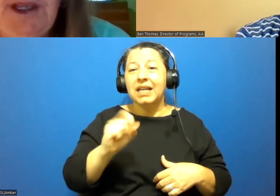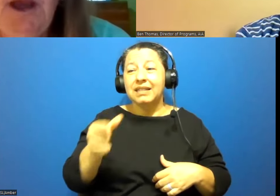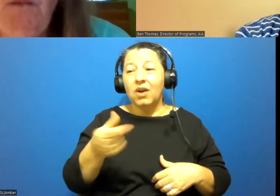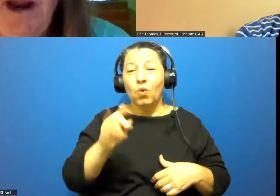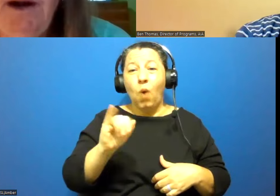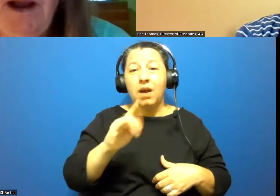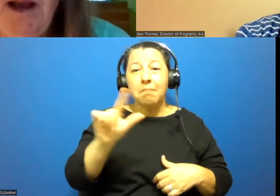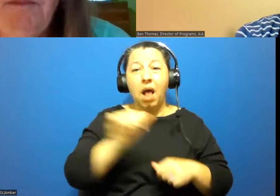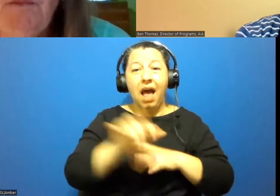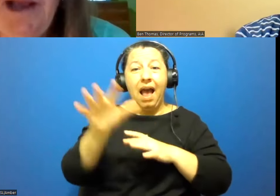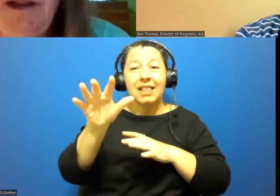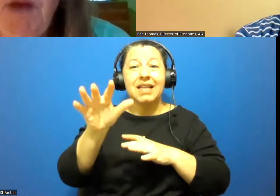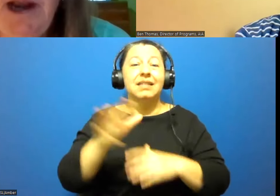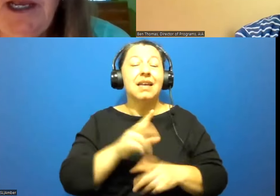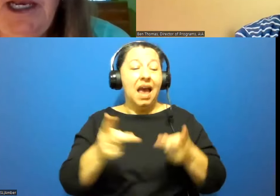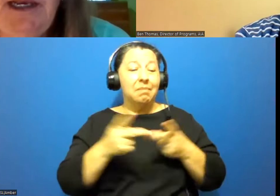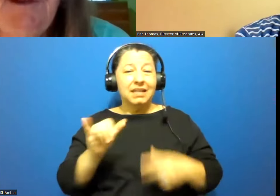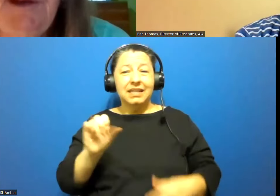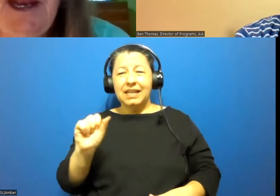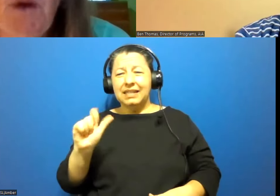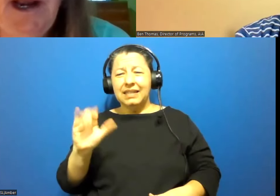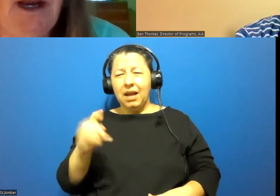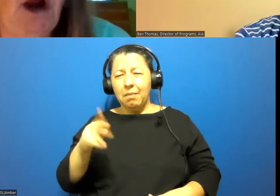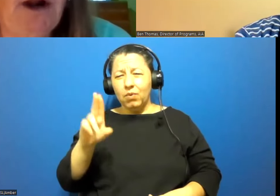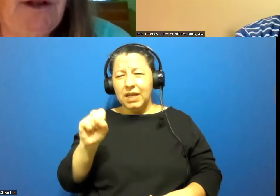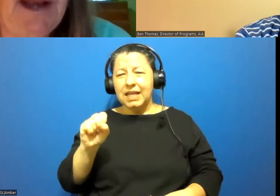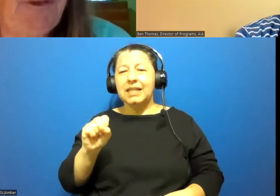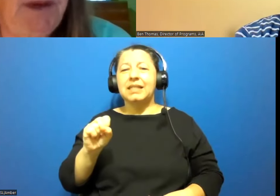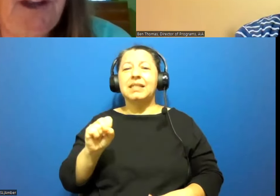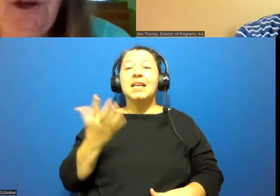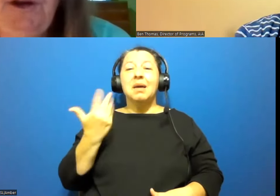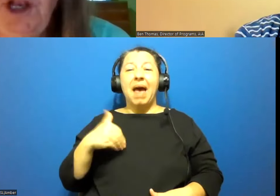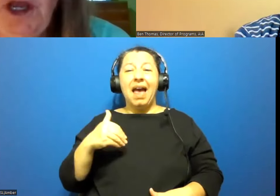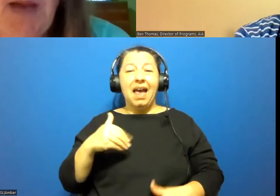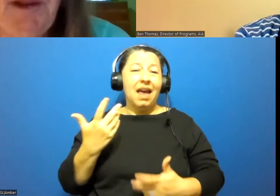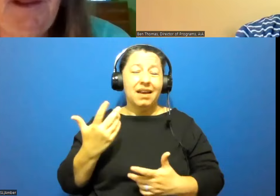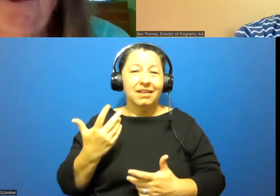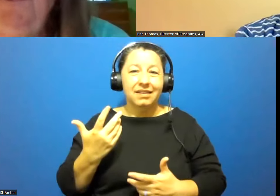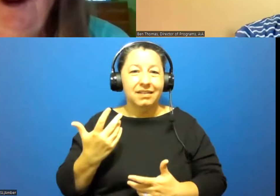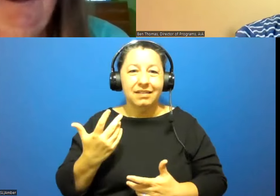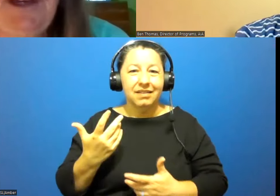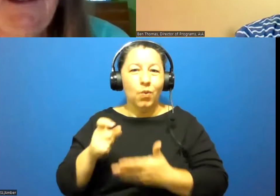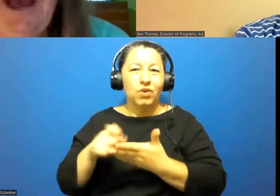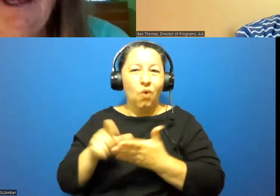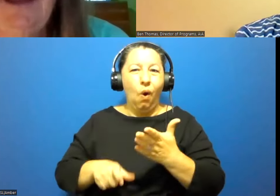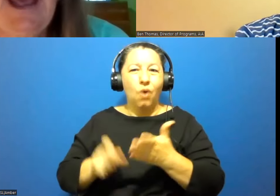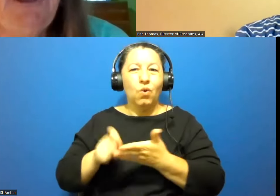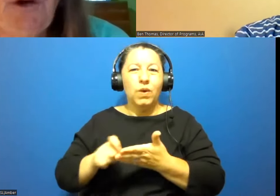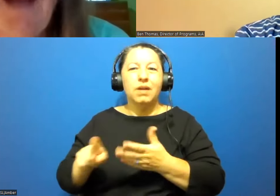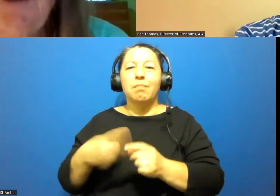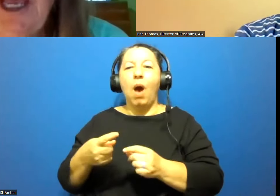Sacapulas, where Reina and Monaghan in 1981 in an article in Expedition, you can look up, and it's a very